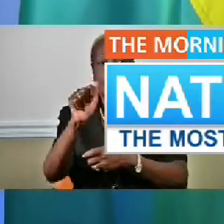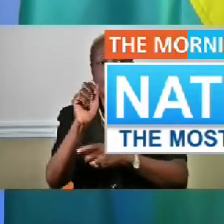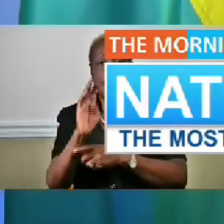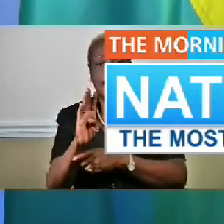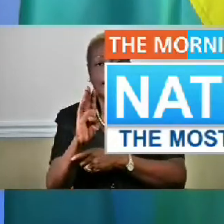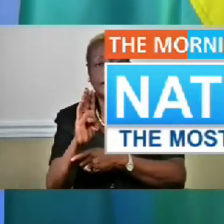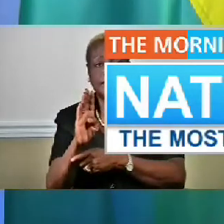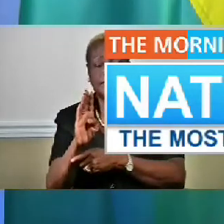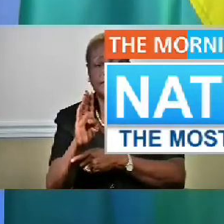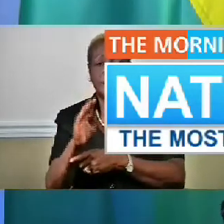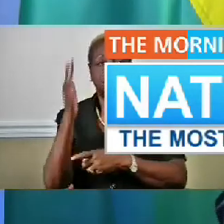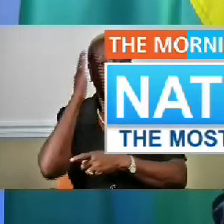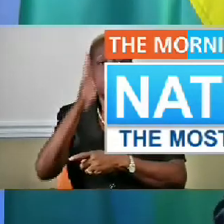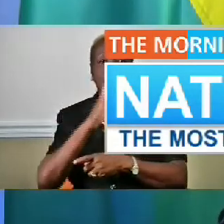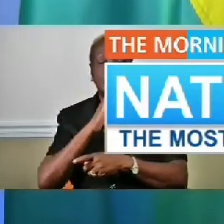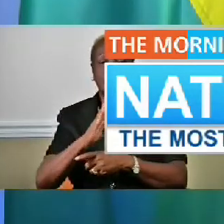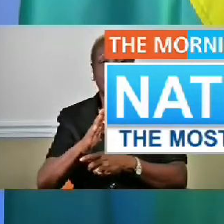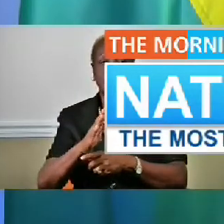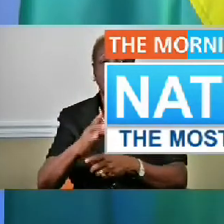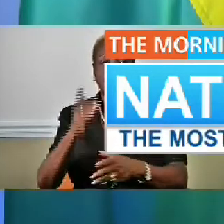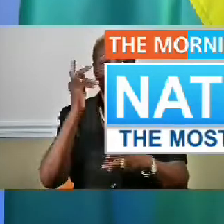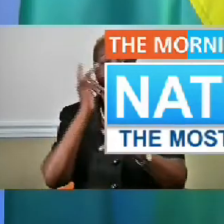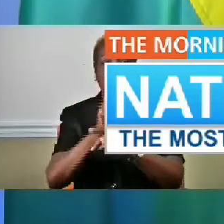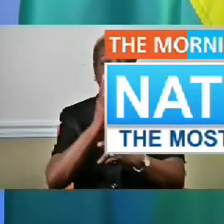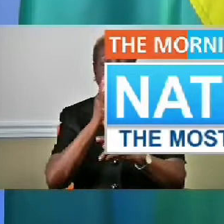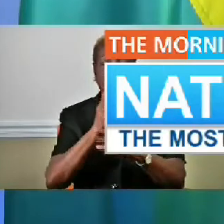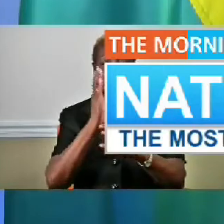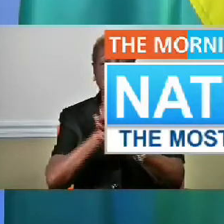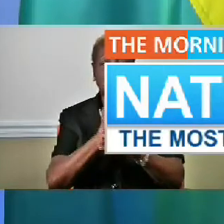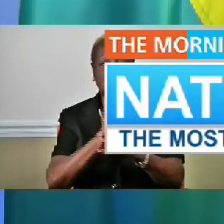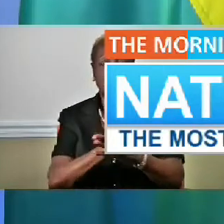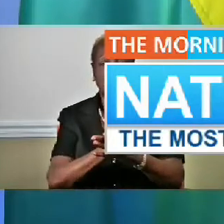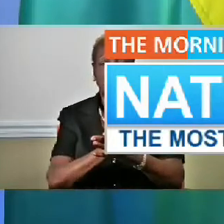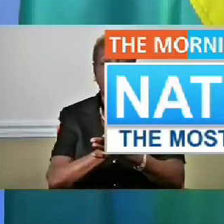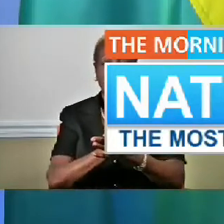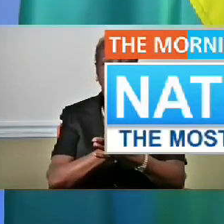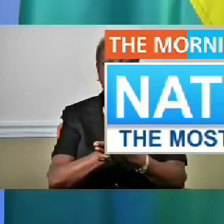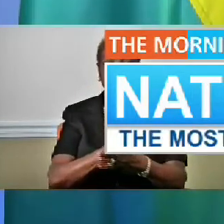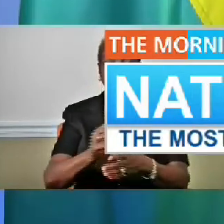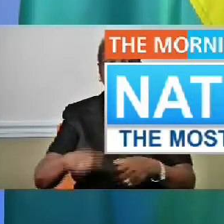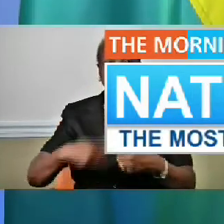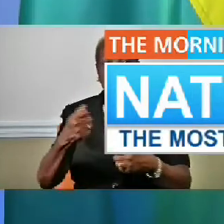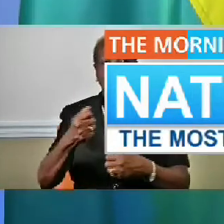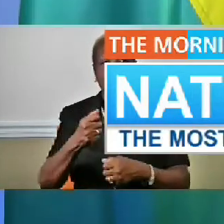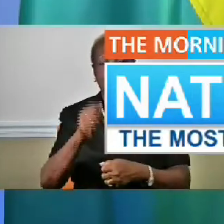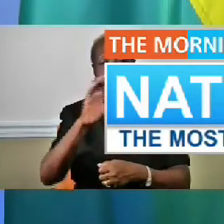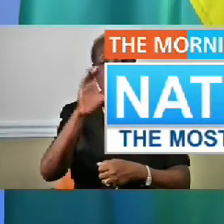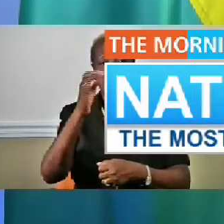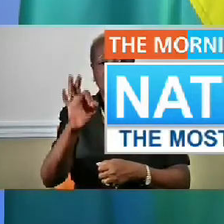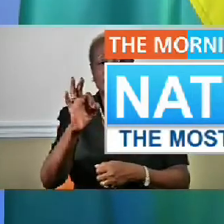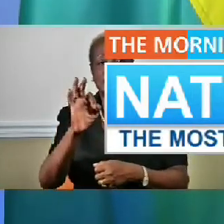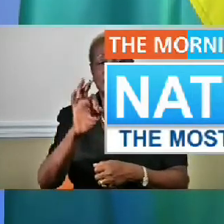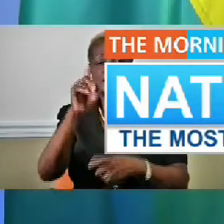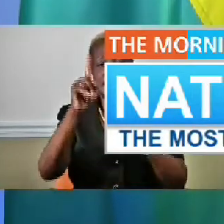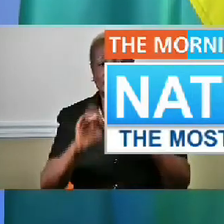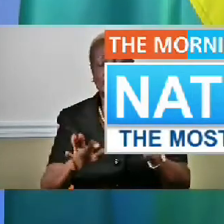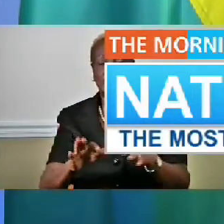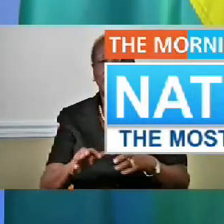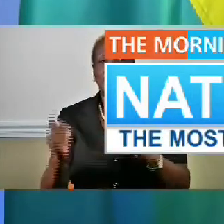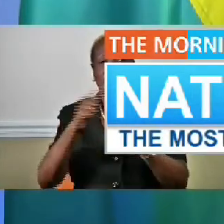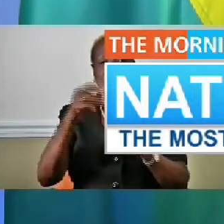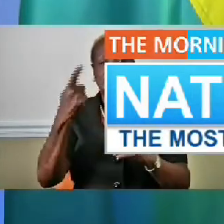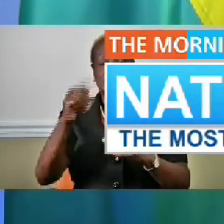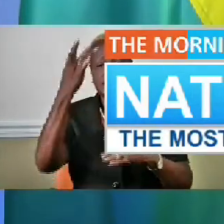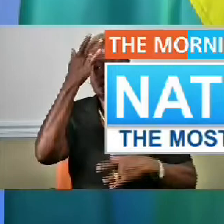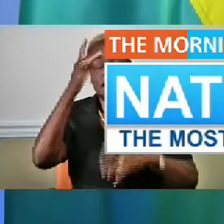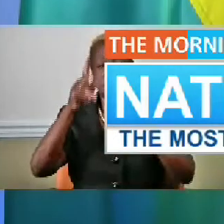Laboratories will be prohibited from administering the COVID-19 RT-PCR test unless the